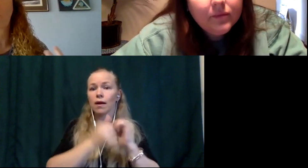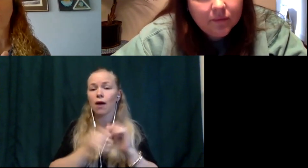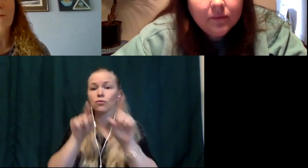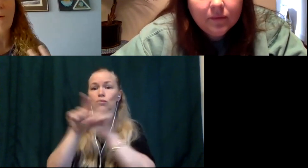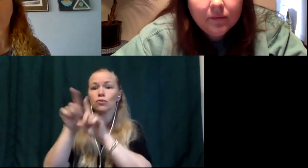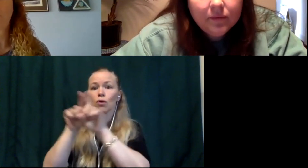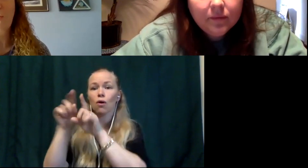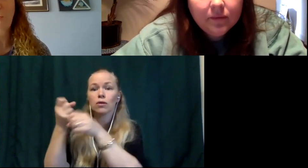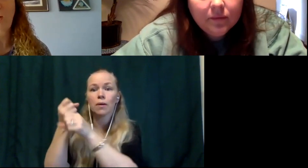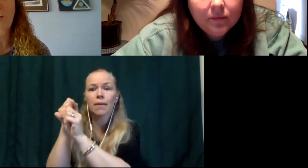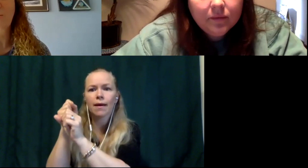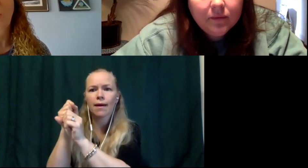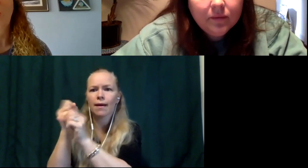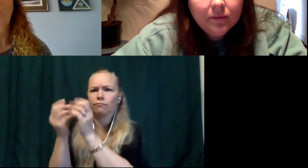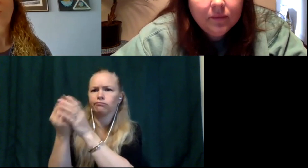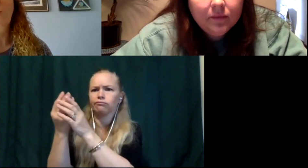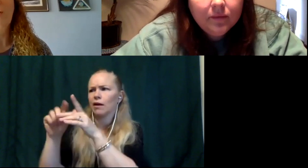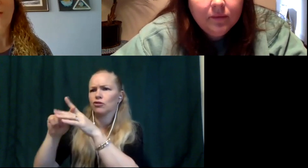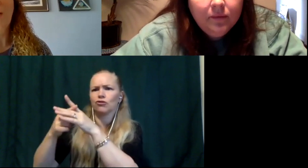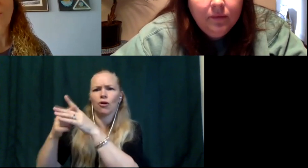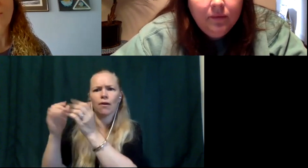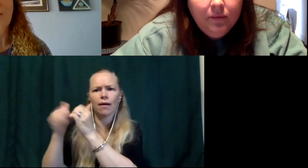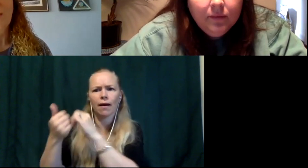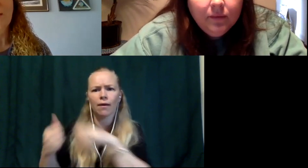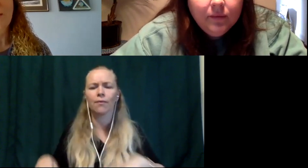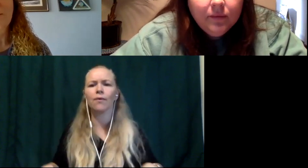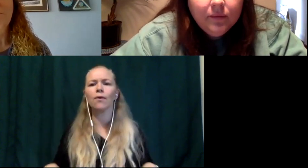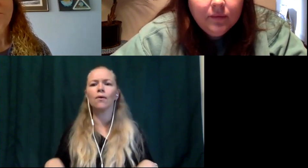and how they live their lives. We're learning about,